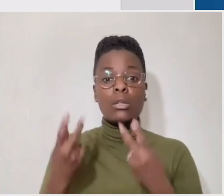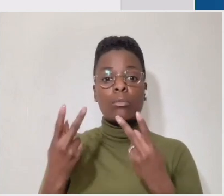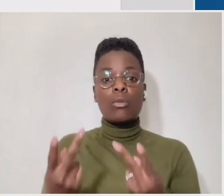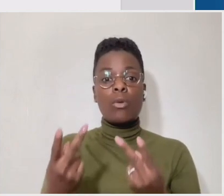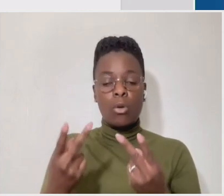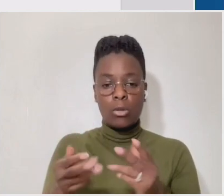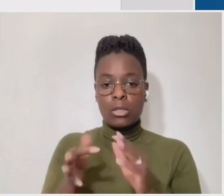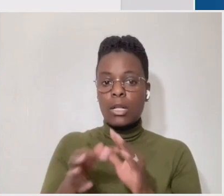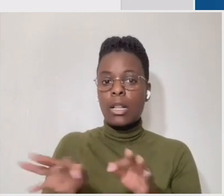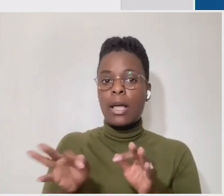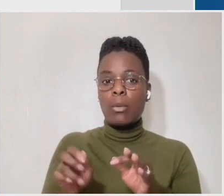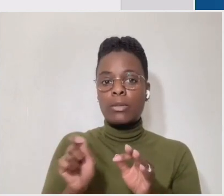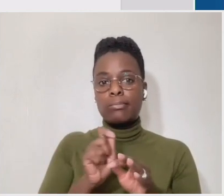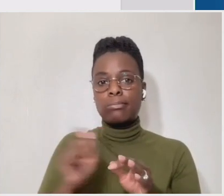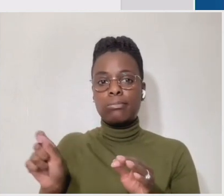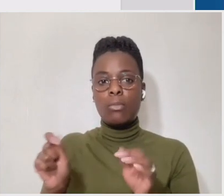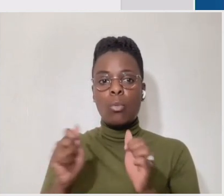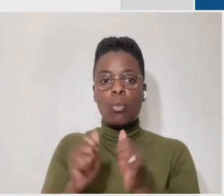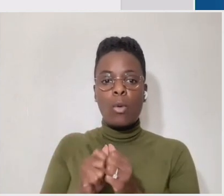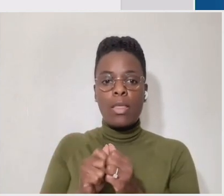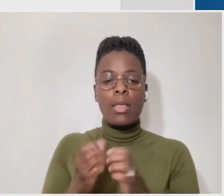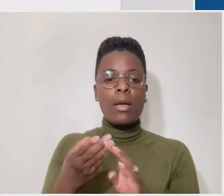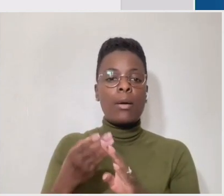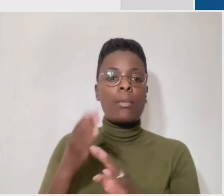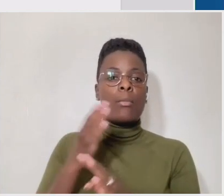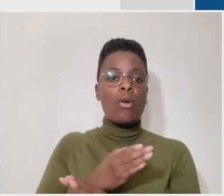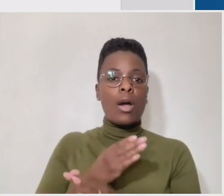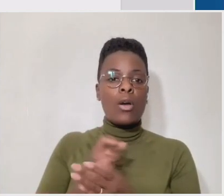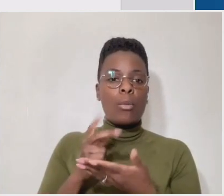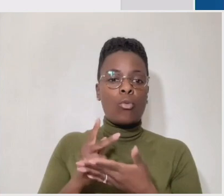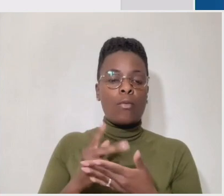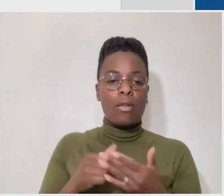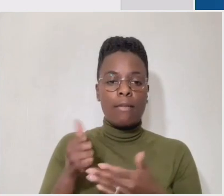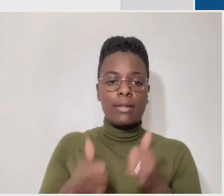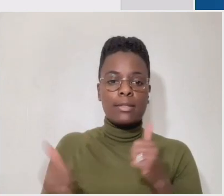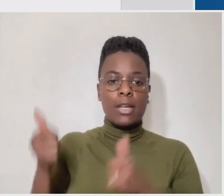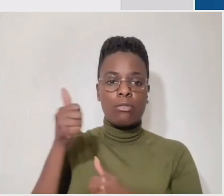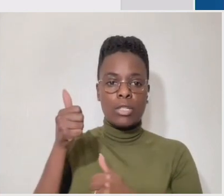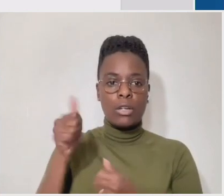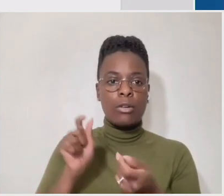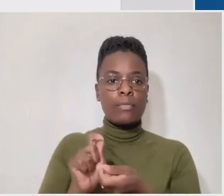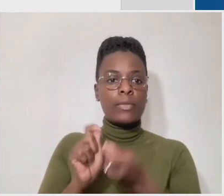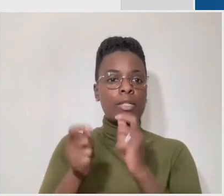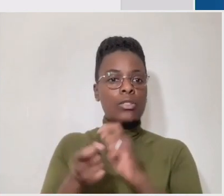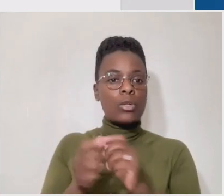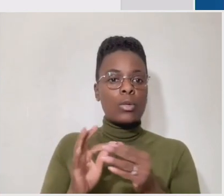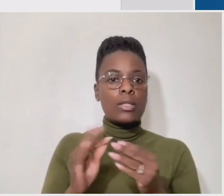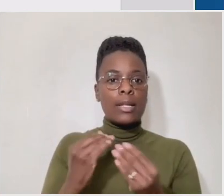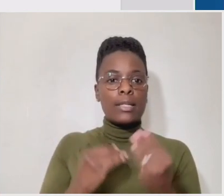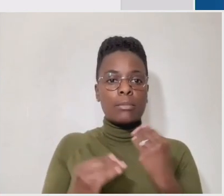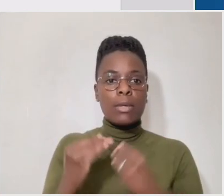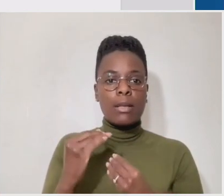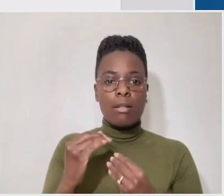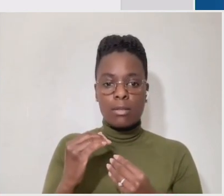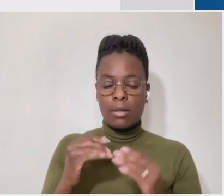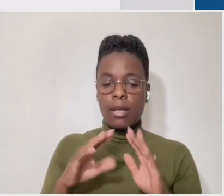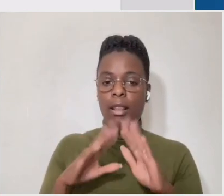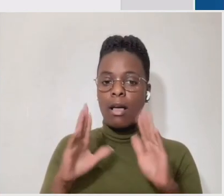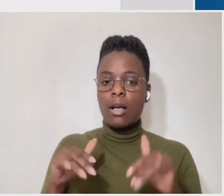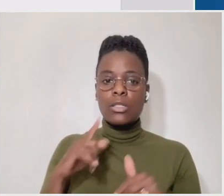approval of the secretary, and then change where it says meals and lodging for participants and staff